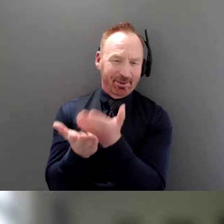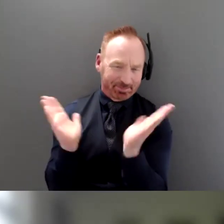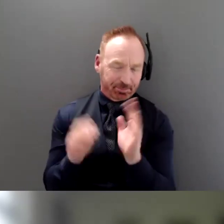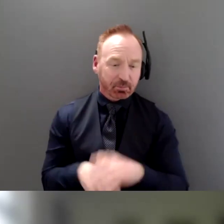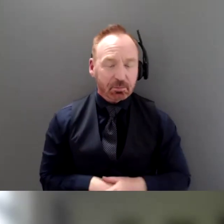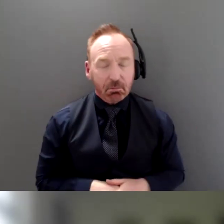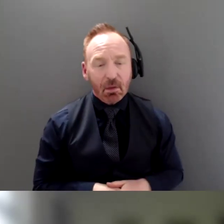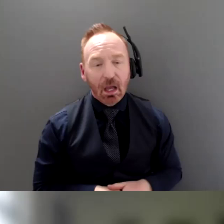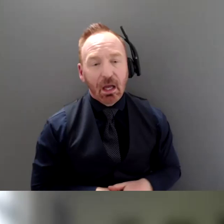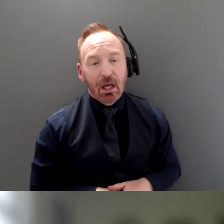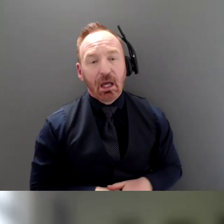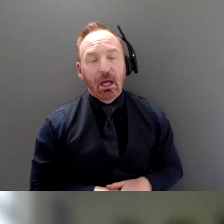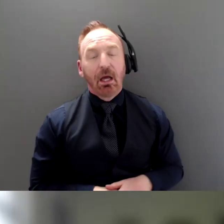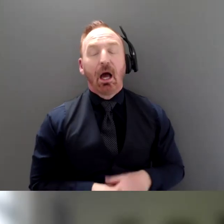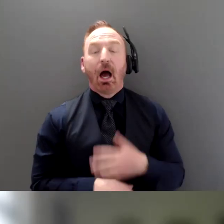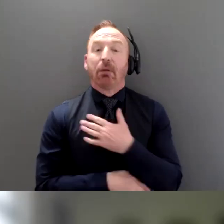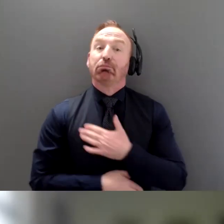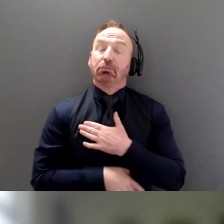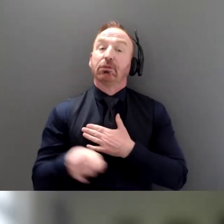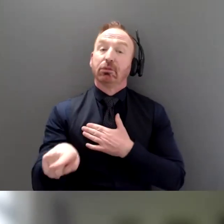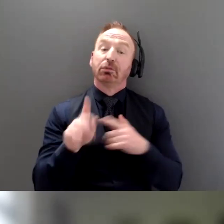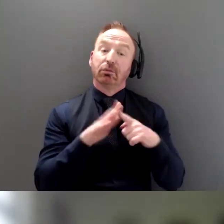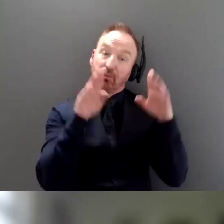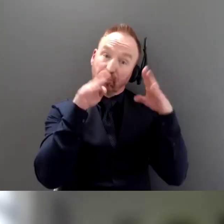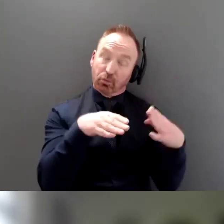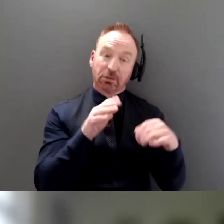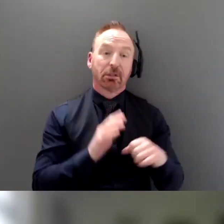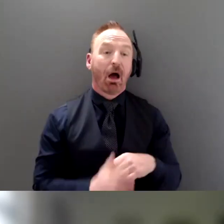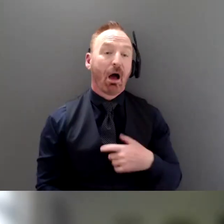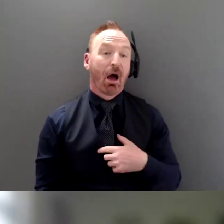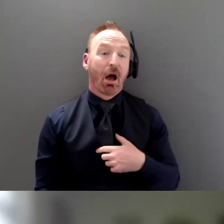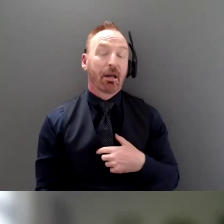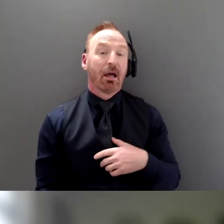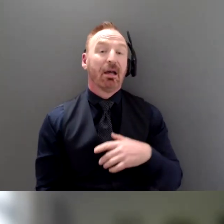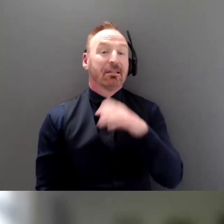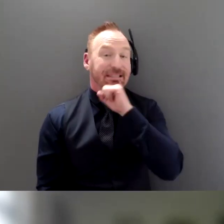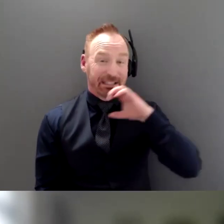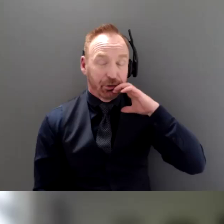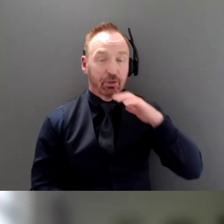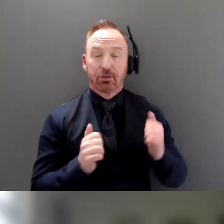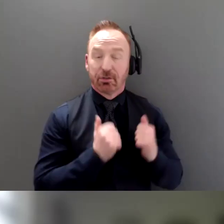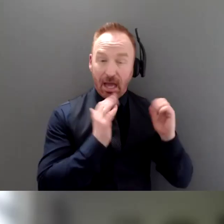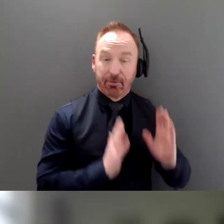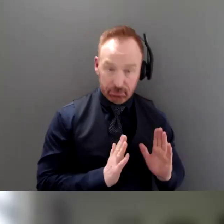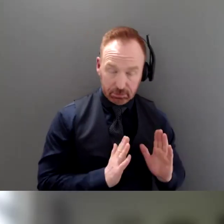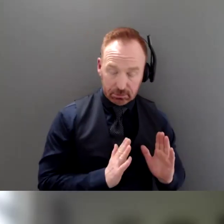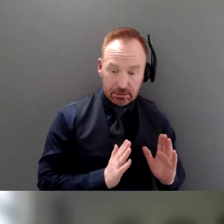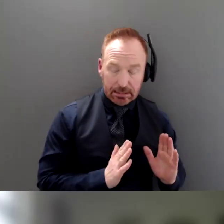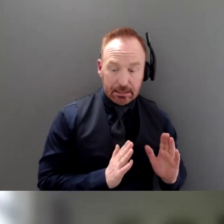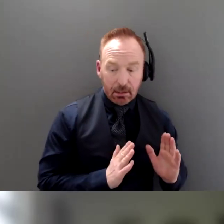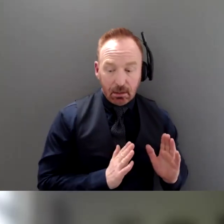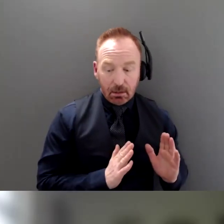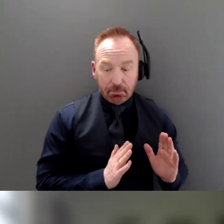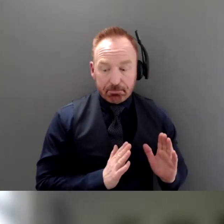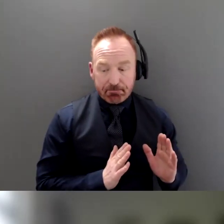you put a focus on older survivors as well, because I find that for a